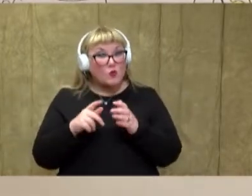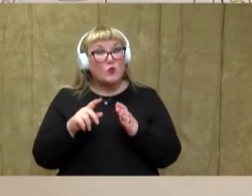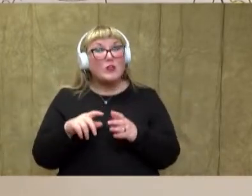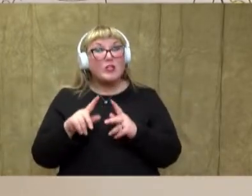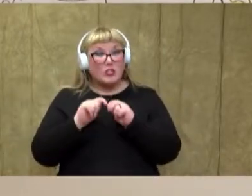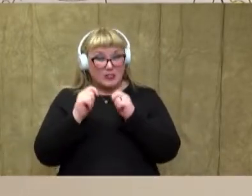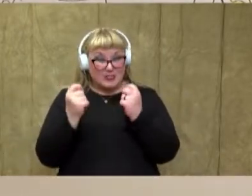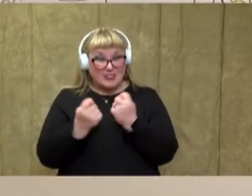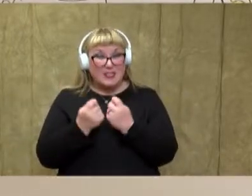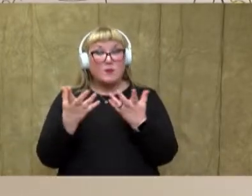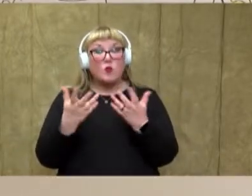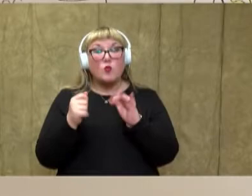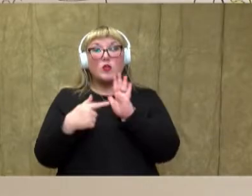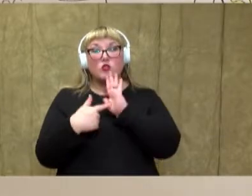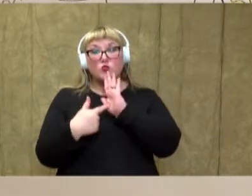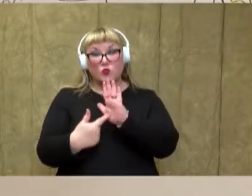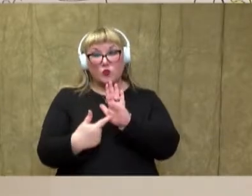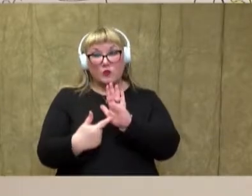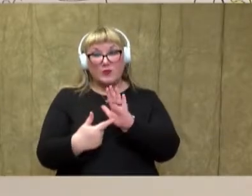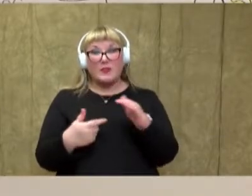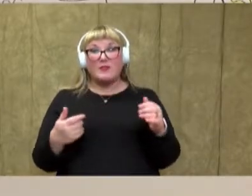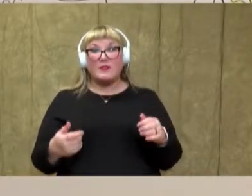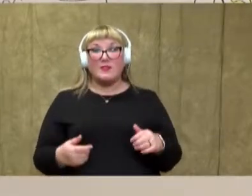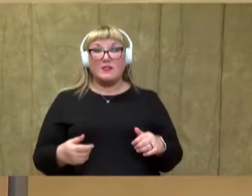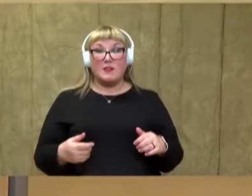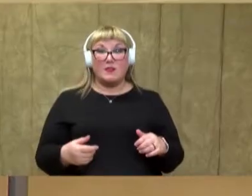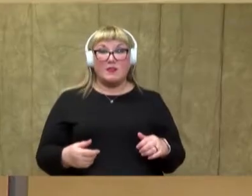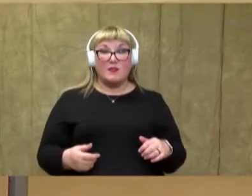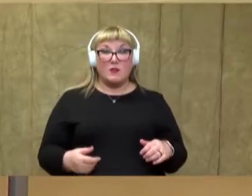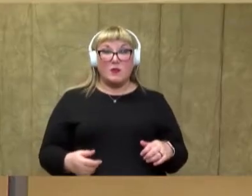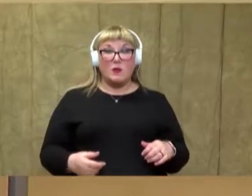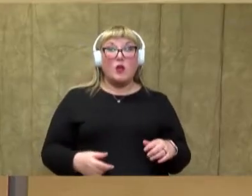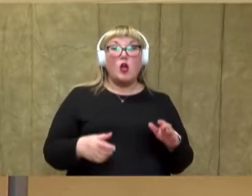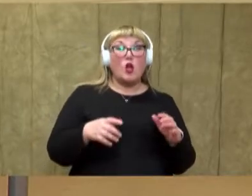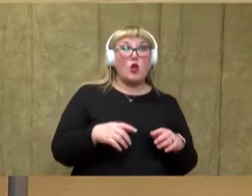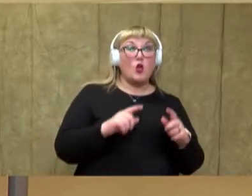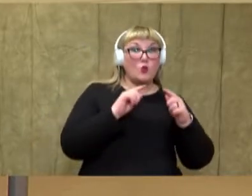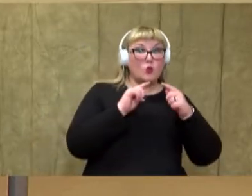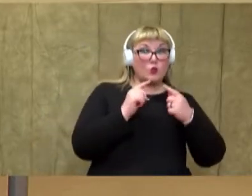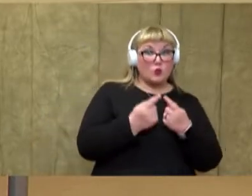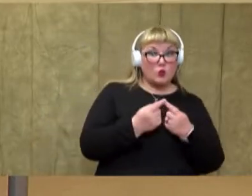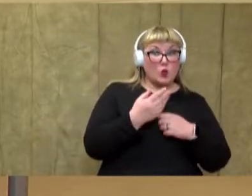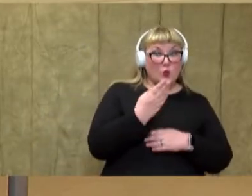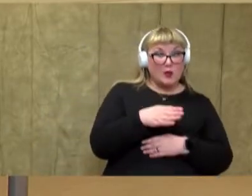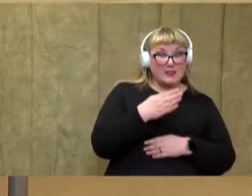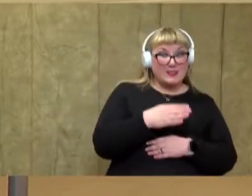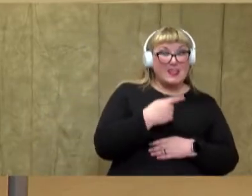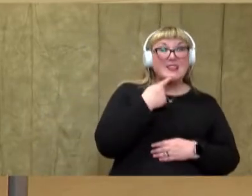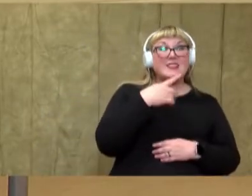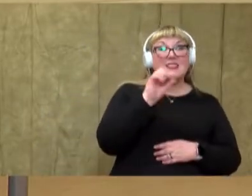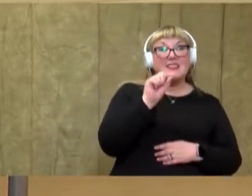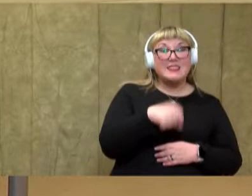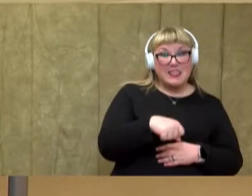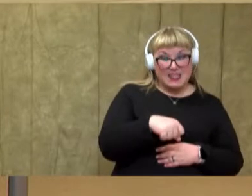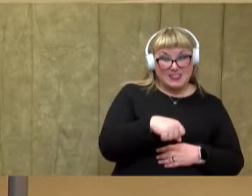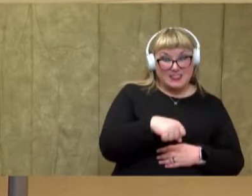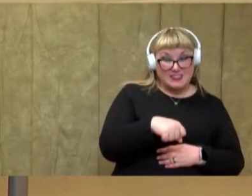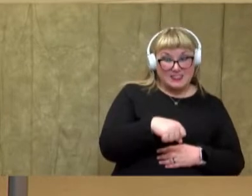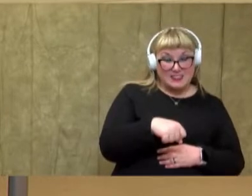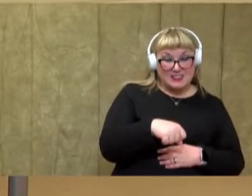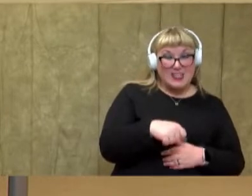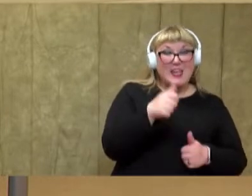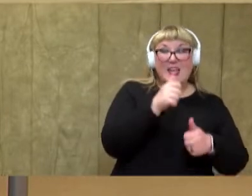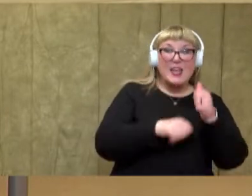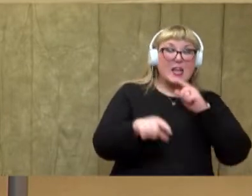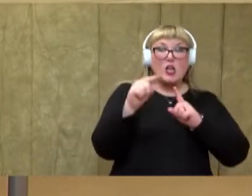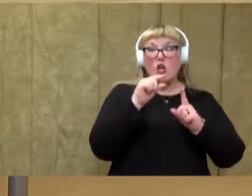represent. We're going to have two groups. Here we have a group in blue that says yes. Any word